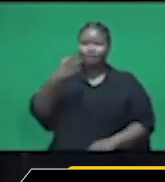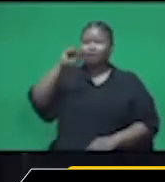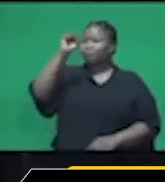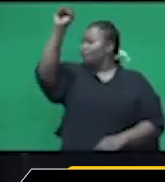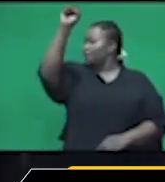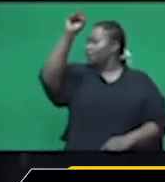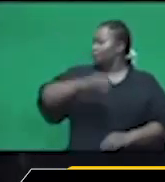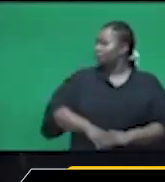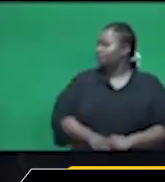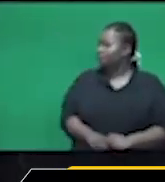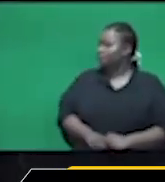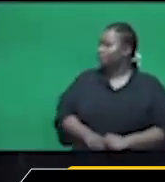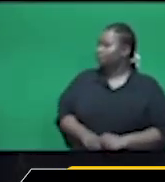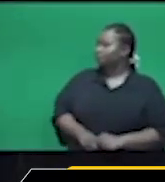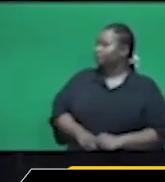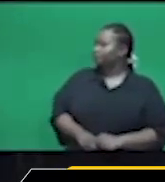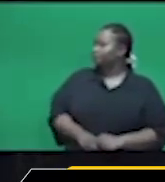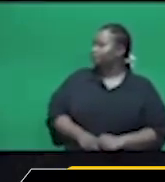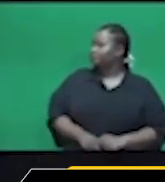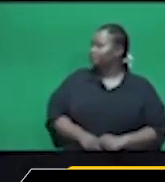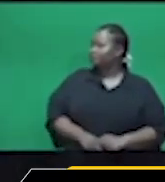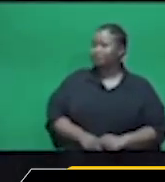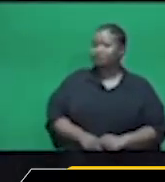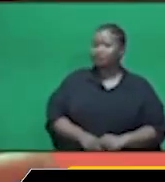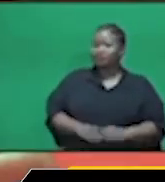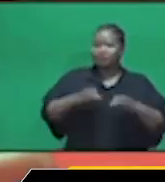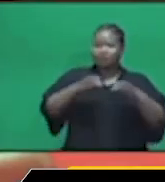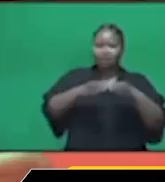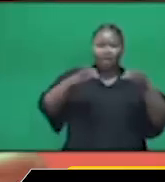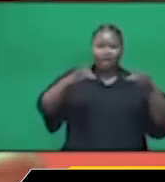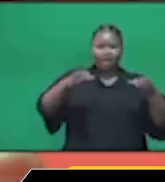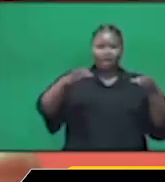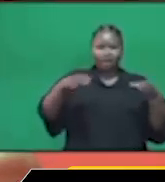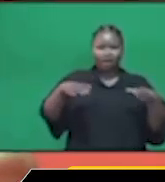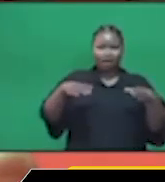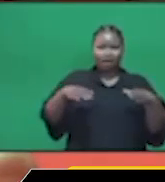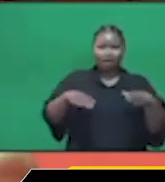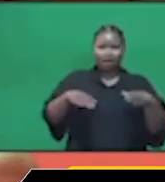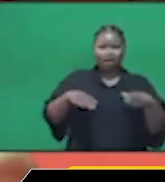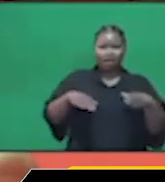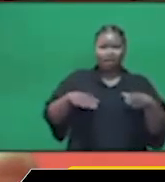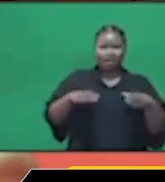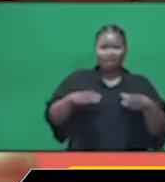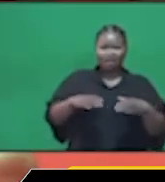Amandla! Aye, morale. Aye, discipline.